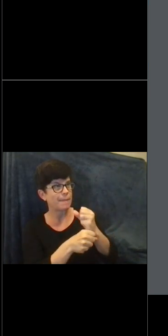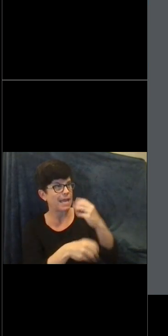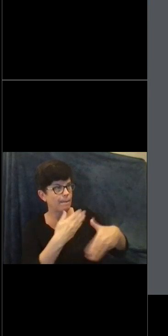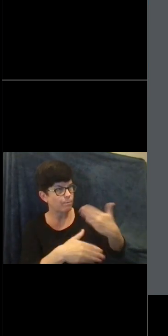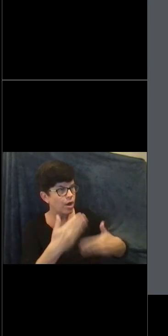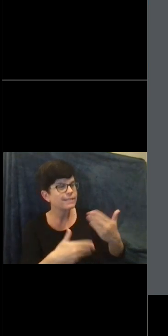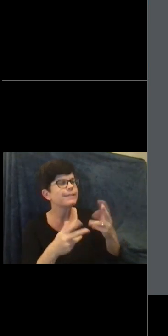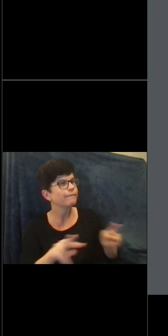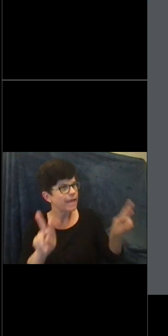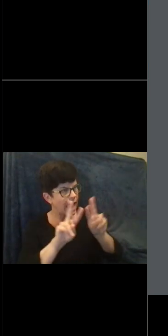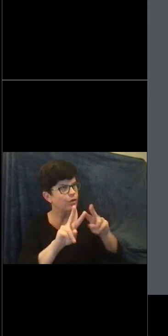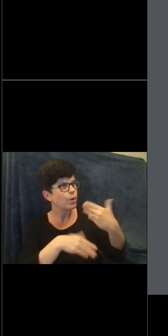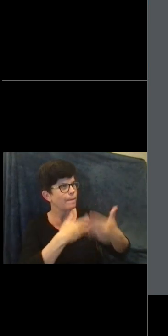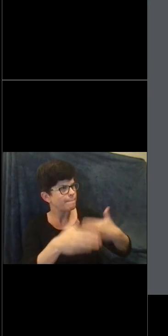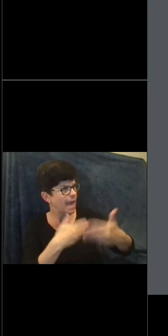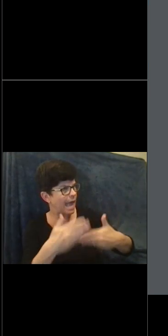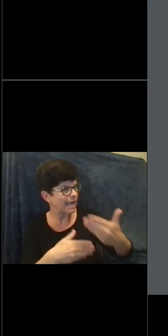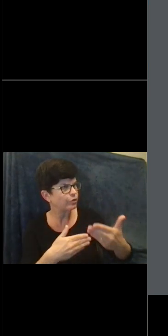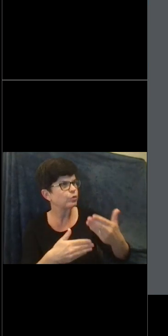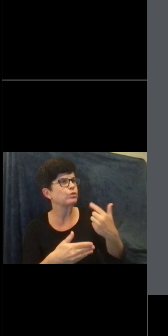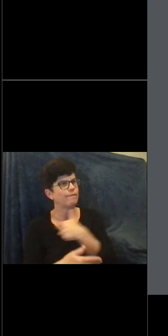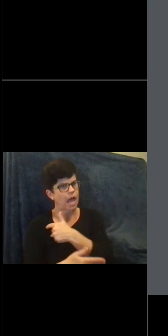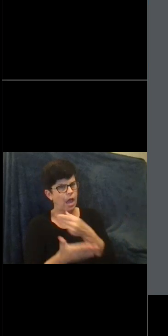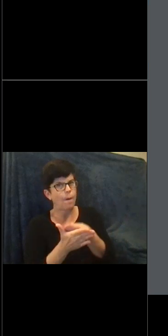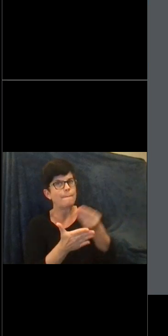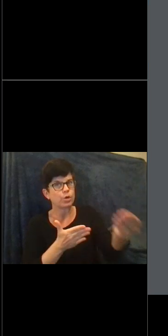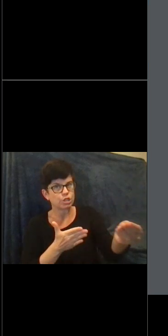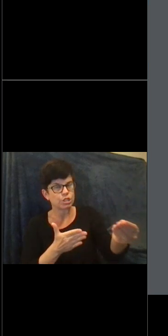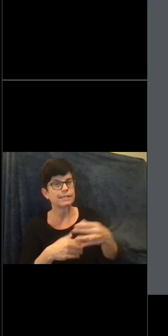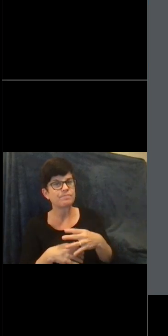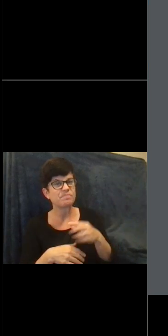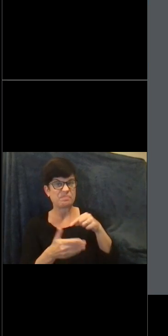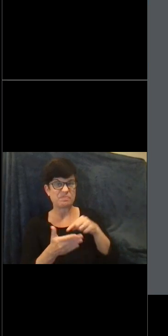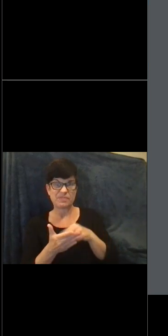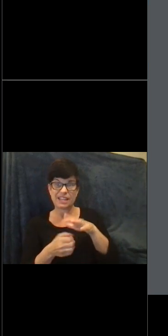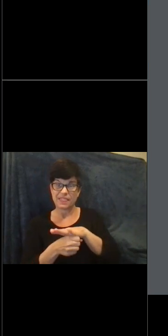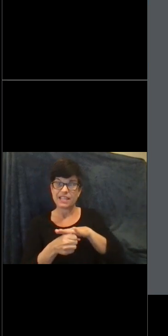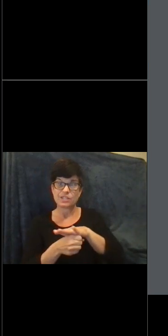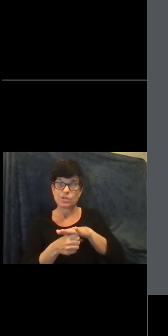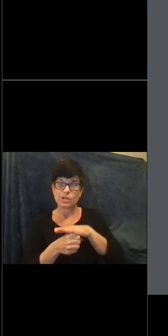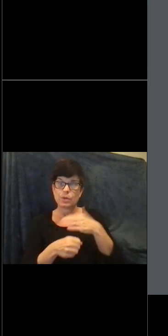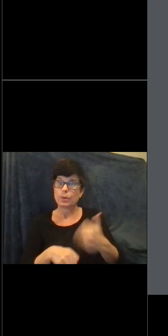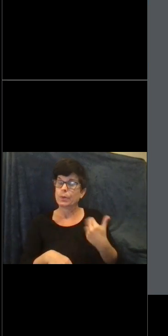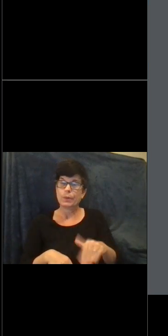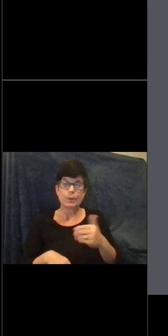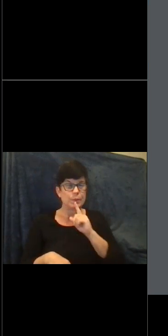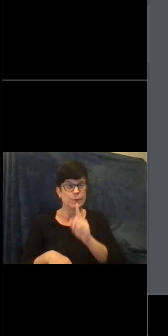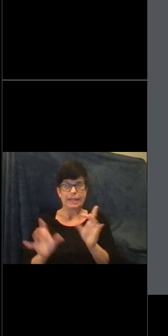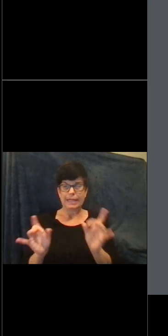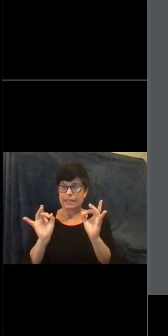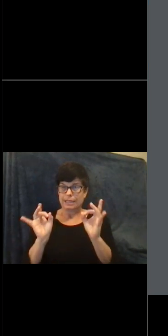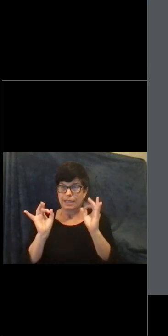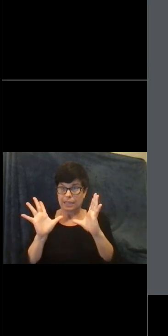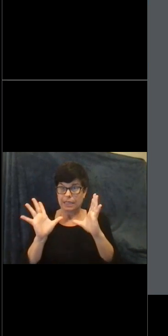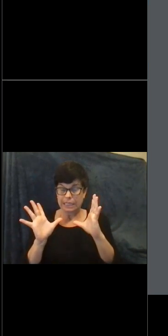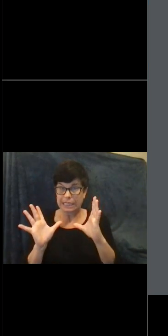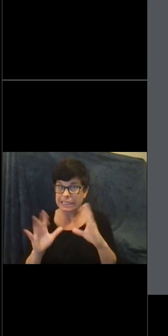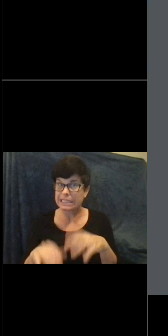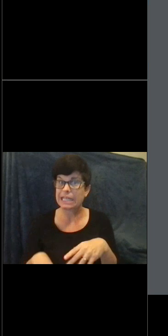in our purchasing. The second thing I'll say is this location is such an eyesore. I am happy to see it